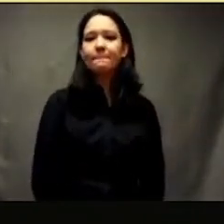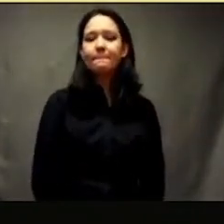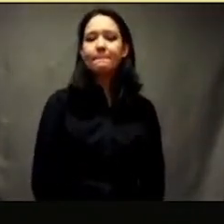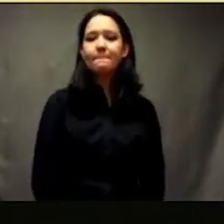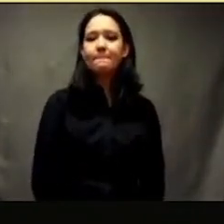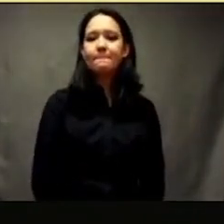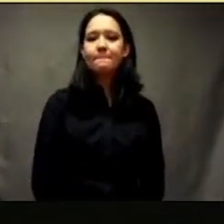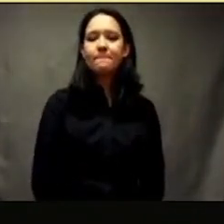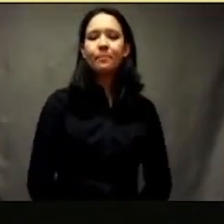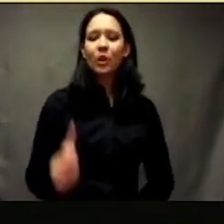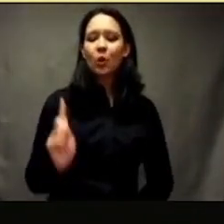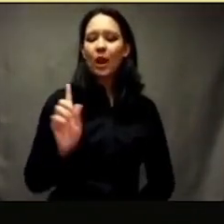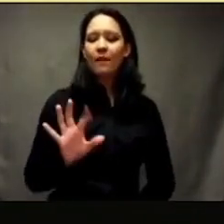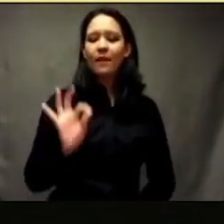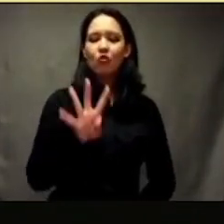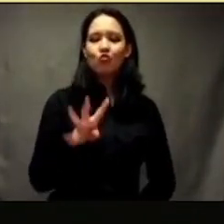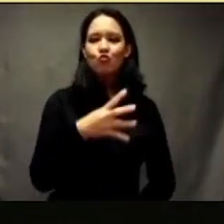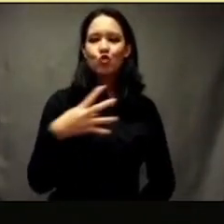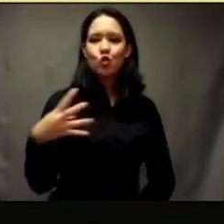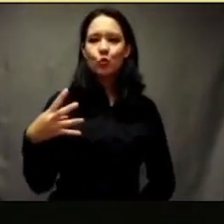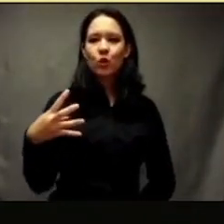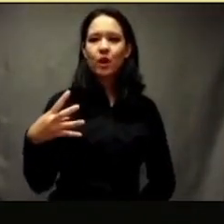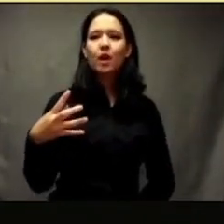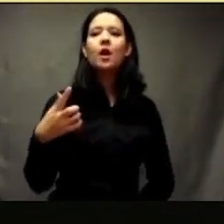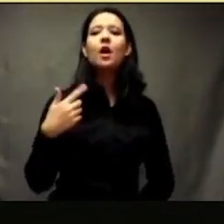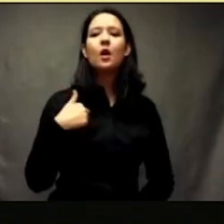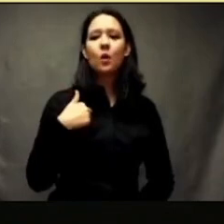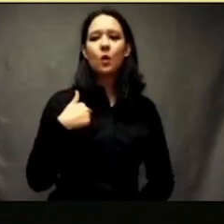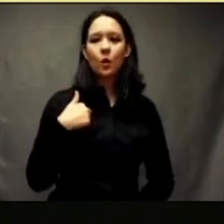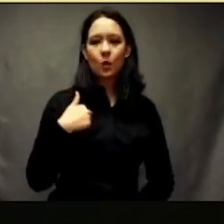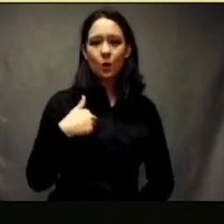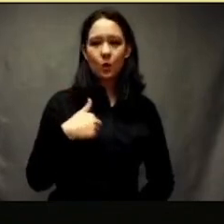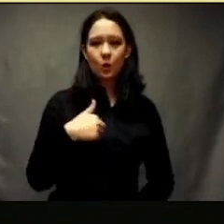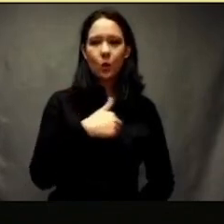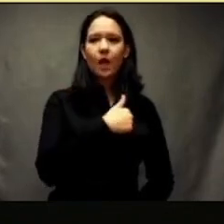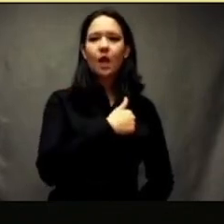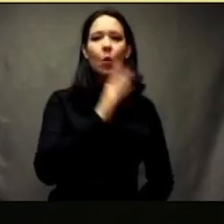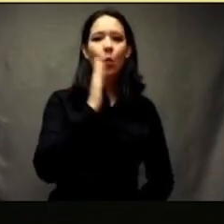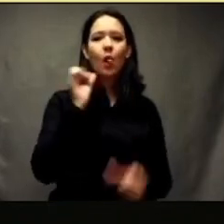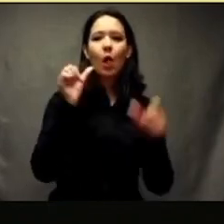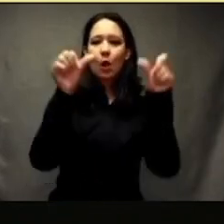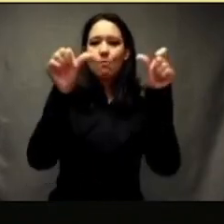Where can we find the rubric? We will post that. I don't have that.